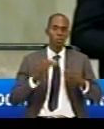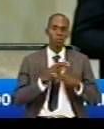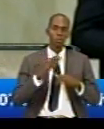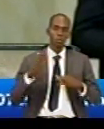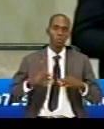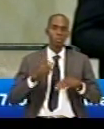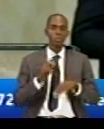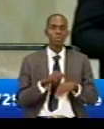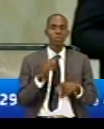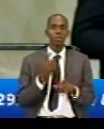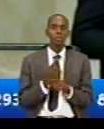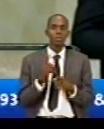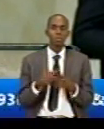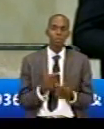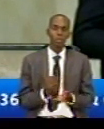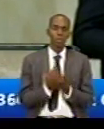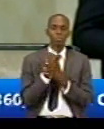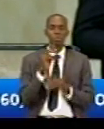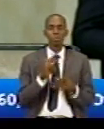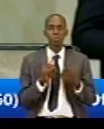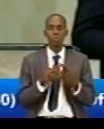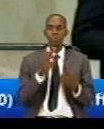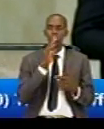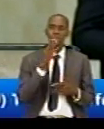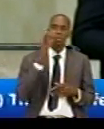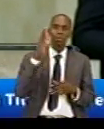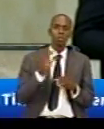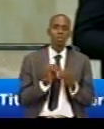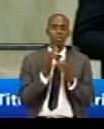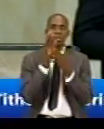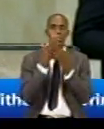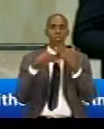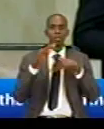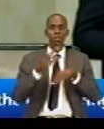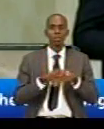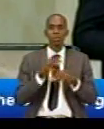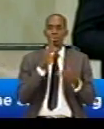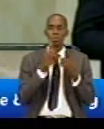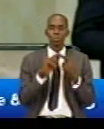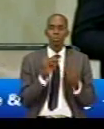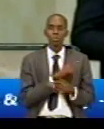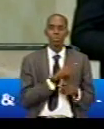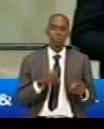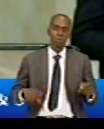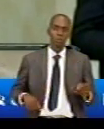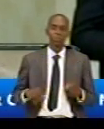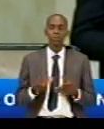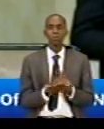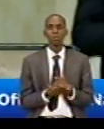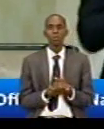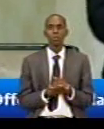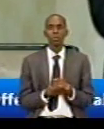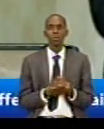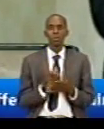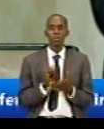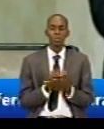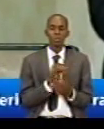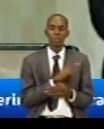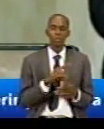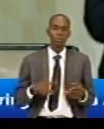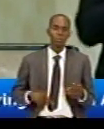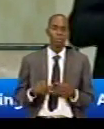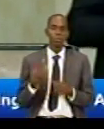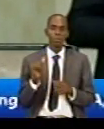just to help people to make heaven. Tell the Lord, Lord, on a daily basis, assist him.